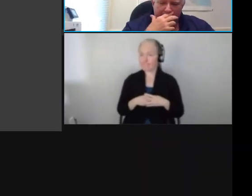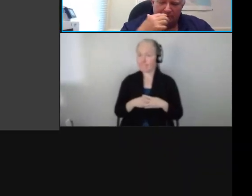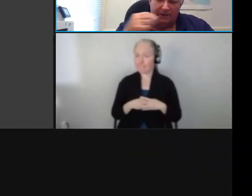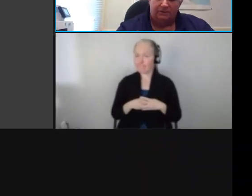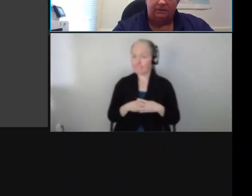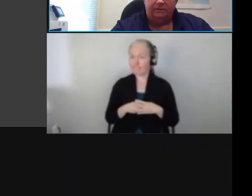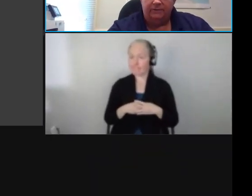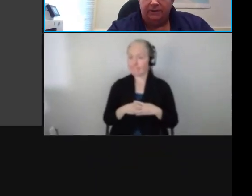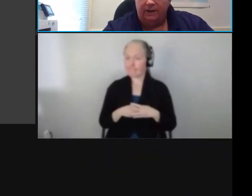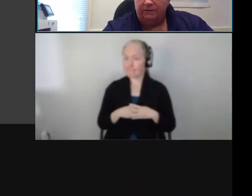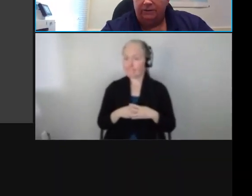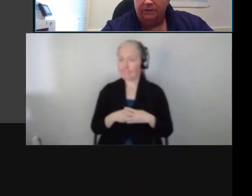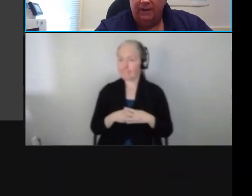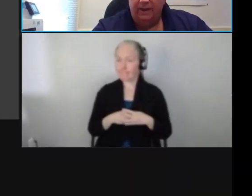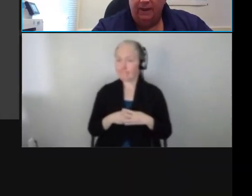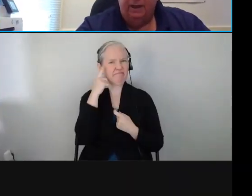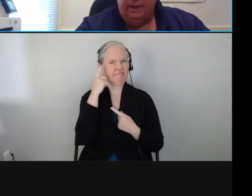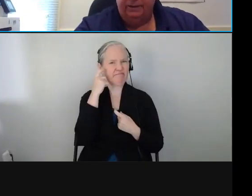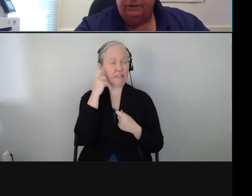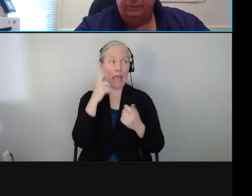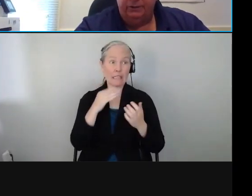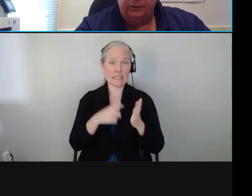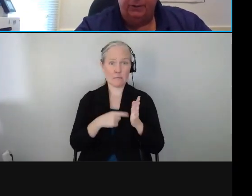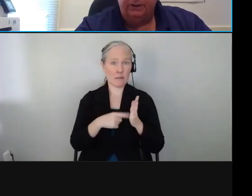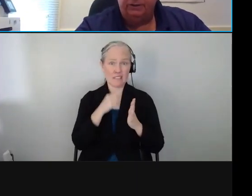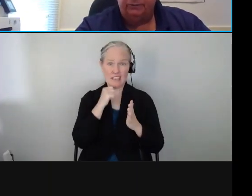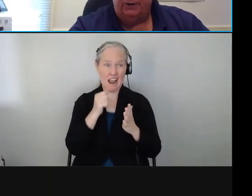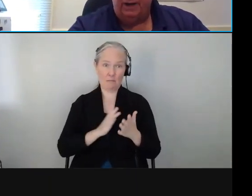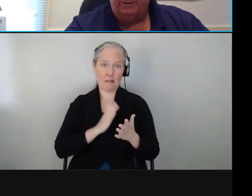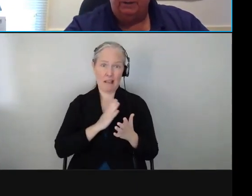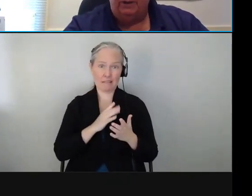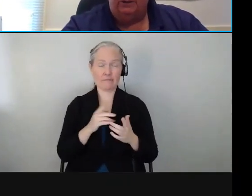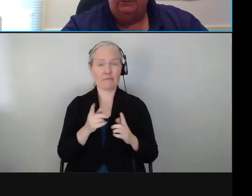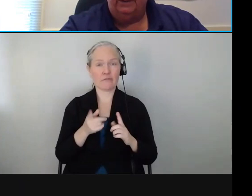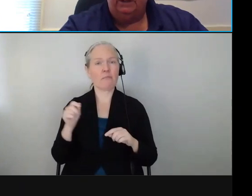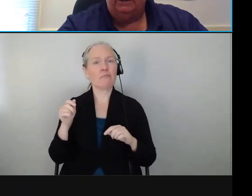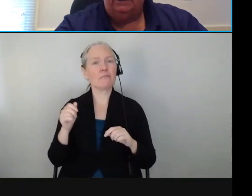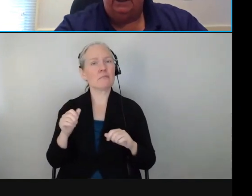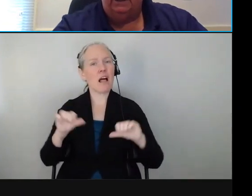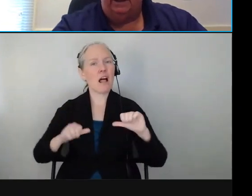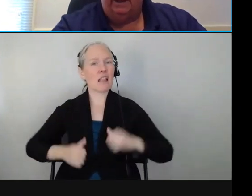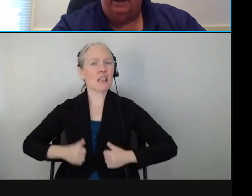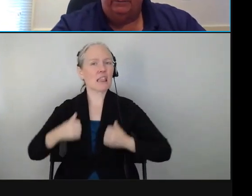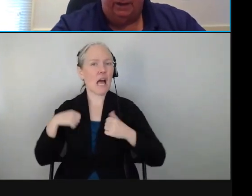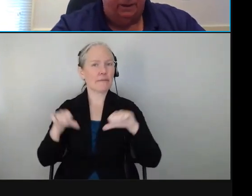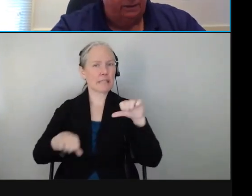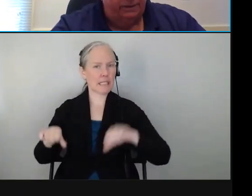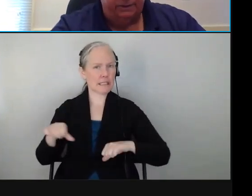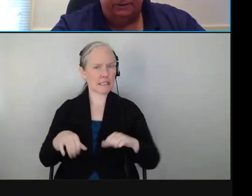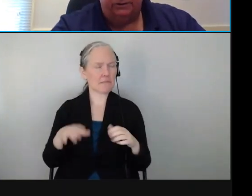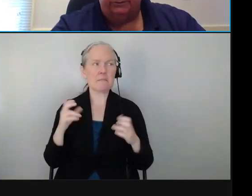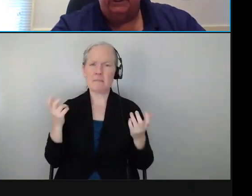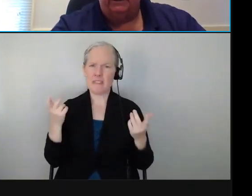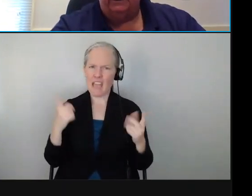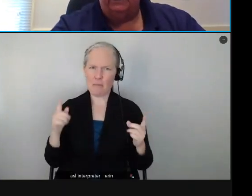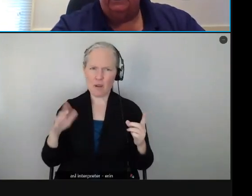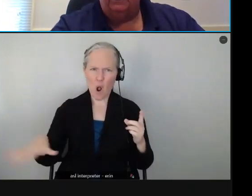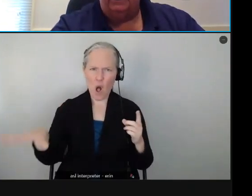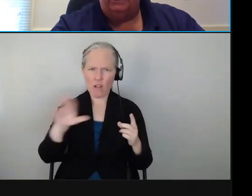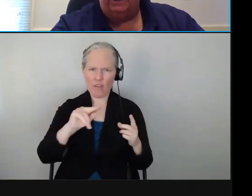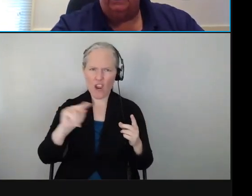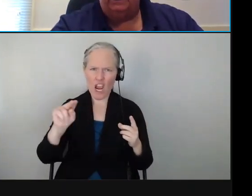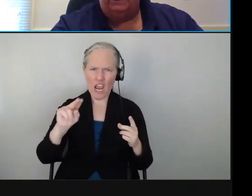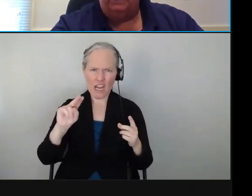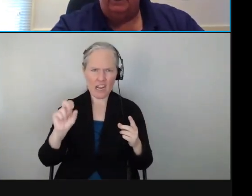from medicine and life sciences. Similar experiences were happening all over the agency. Had a lot of discussions with senior leadership